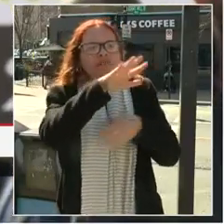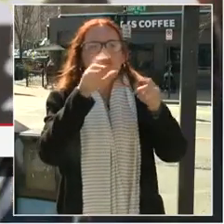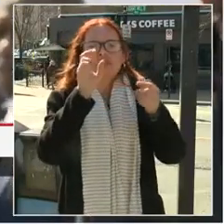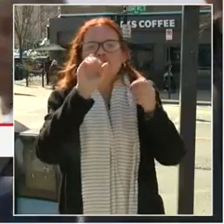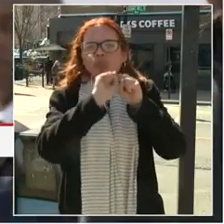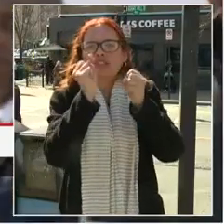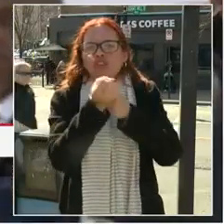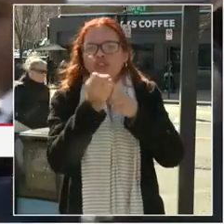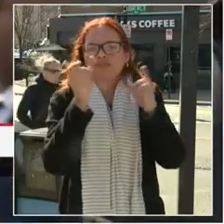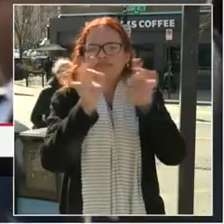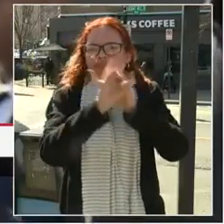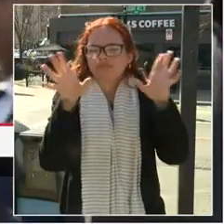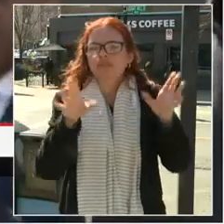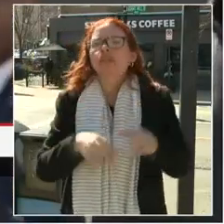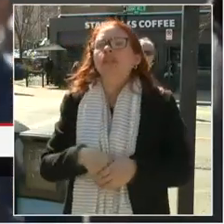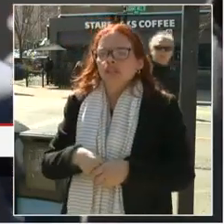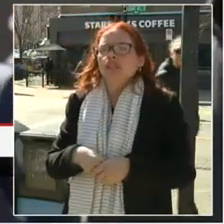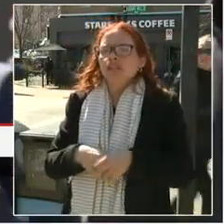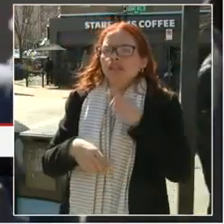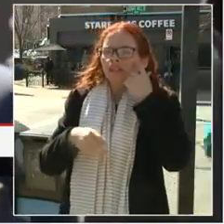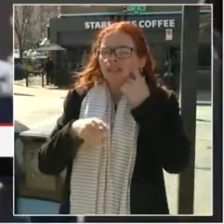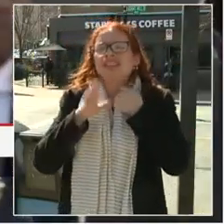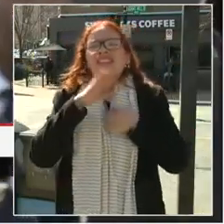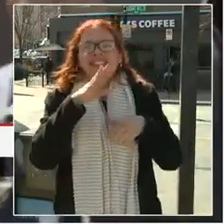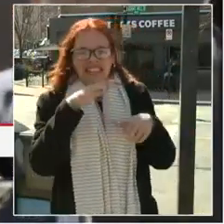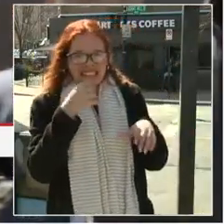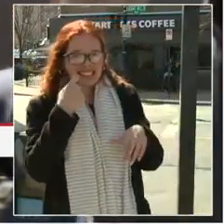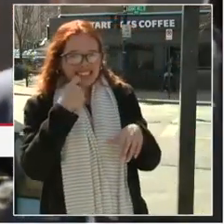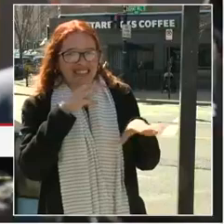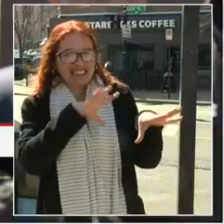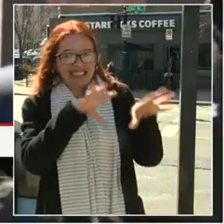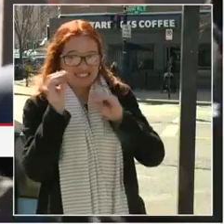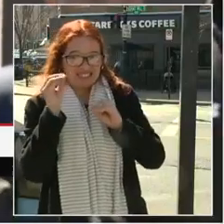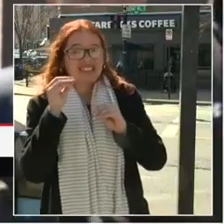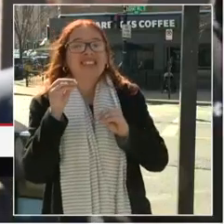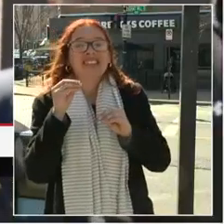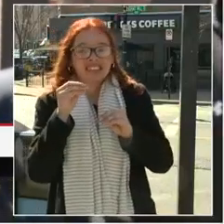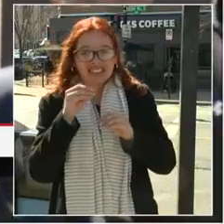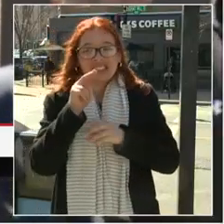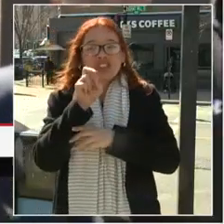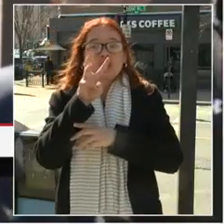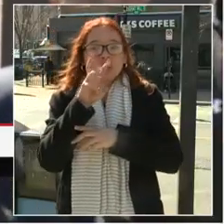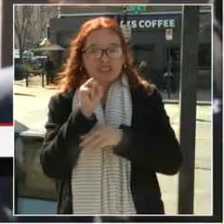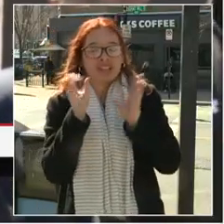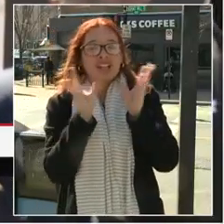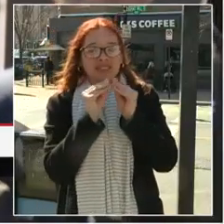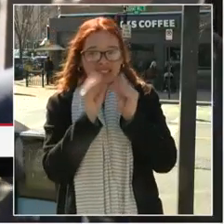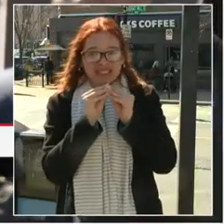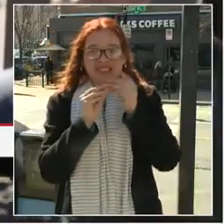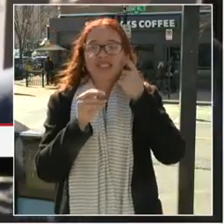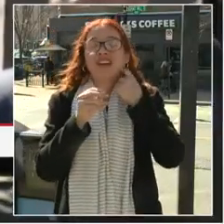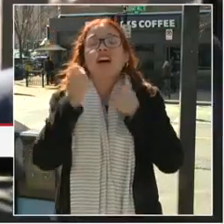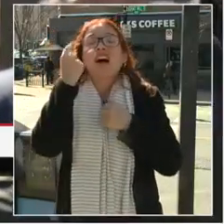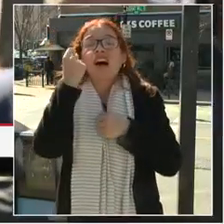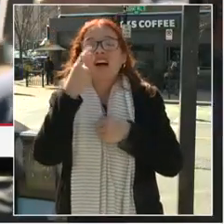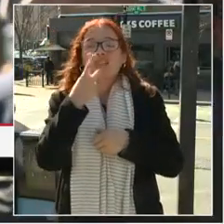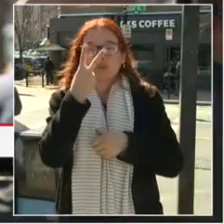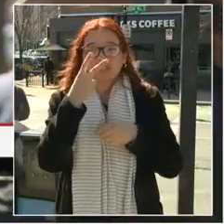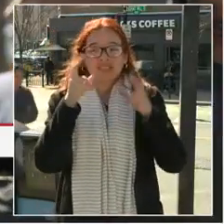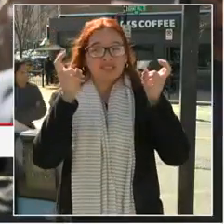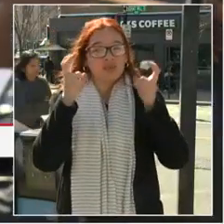Mayor, some of us just left the chairman's news conference a few minutes ago, and the two big issues there was the crime code. He said